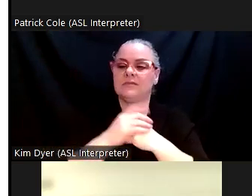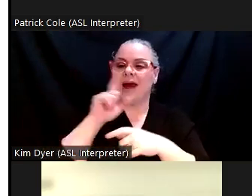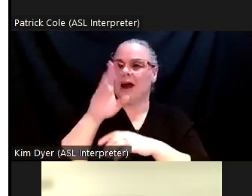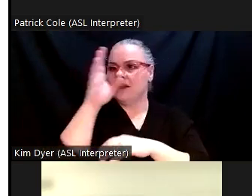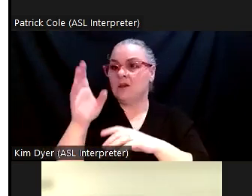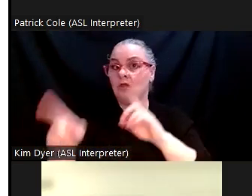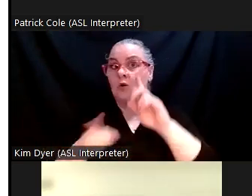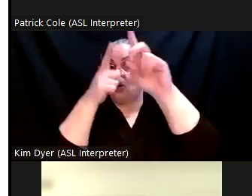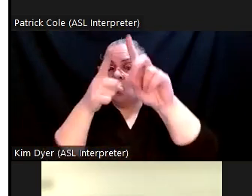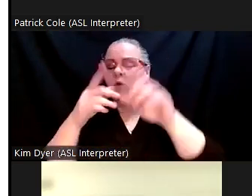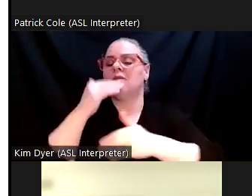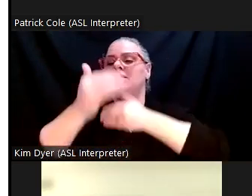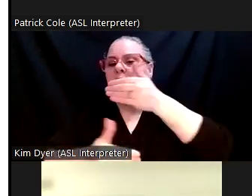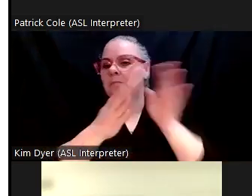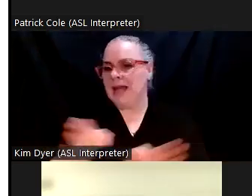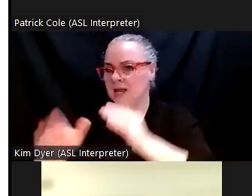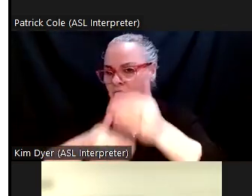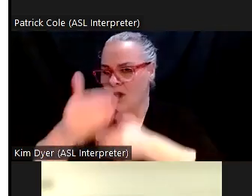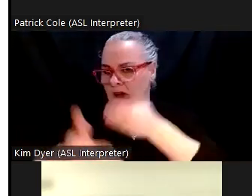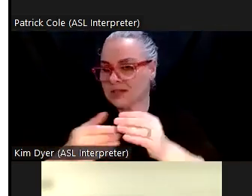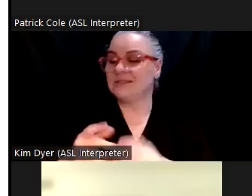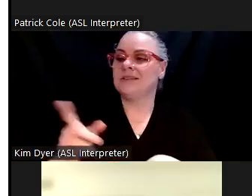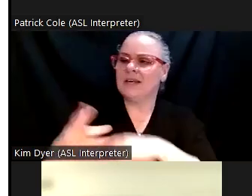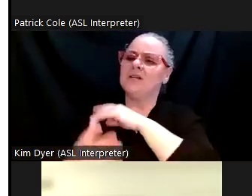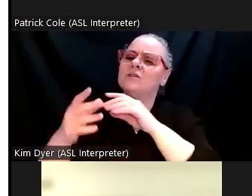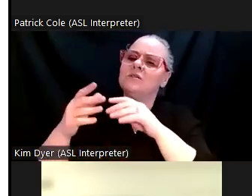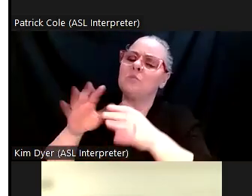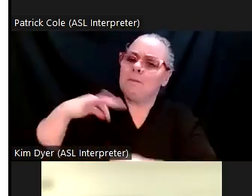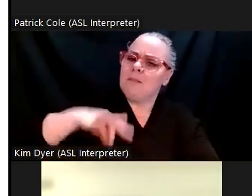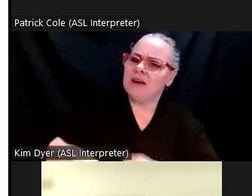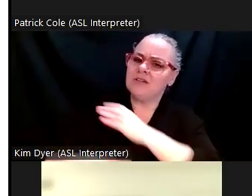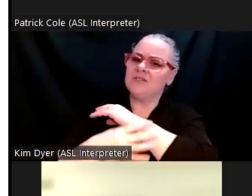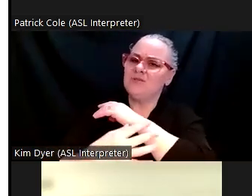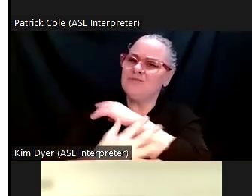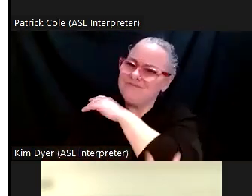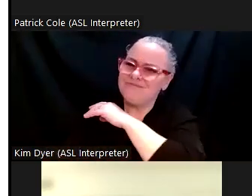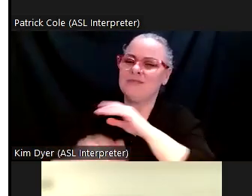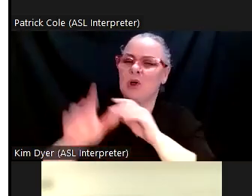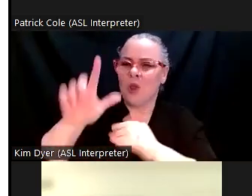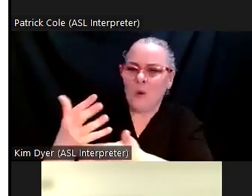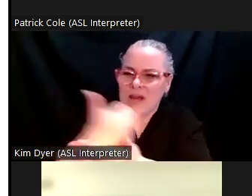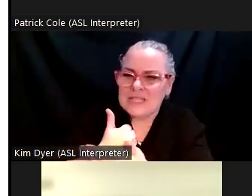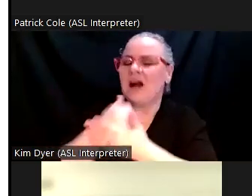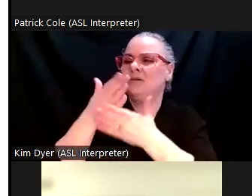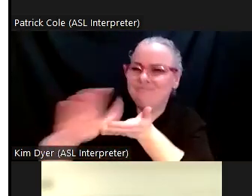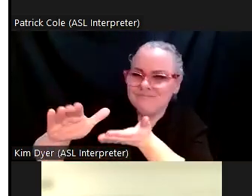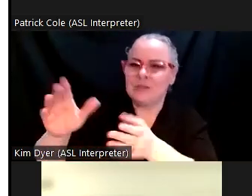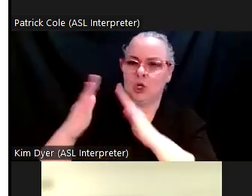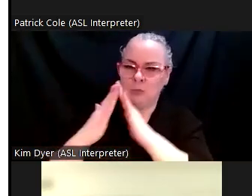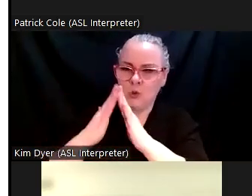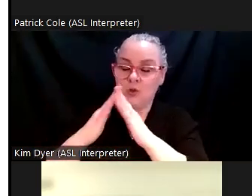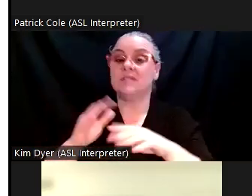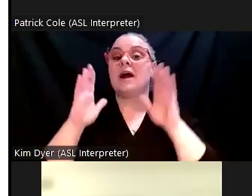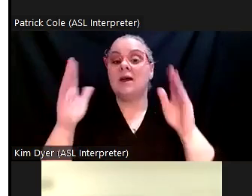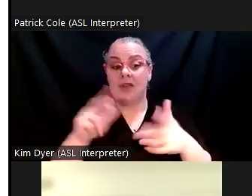of the planning process is the benefits to low-income and disadvantaged communities. And lastly, the third goal is to move